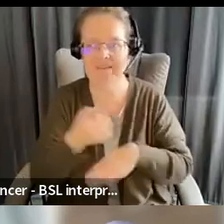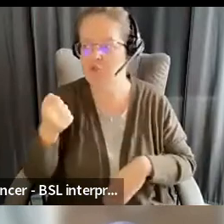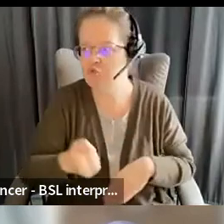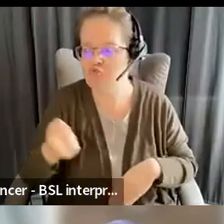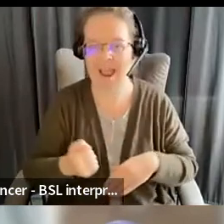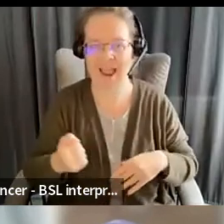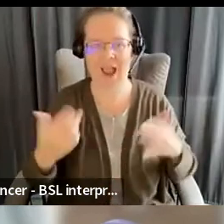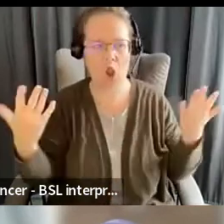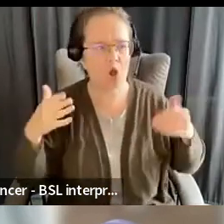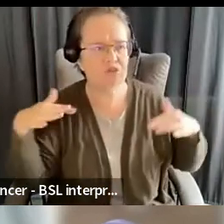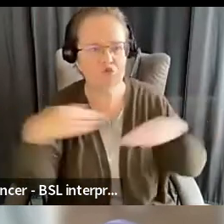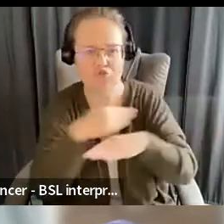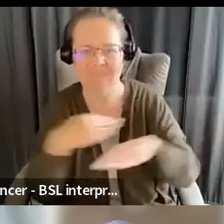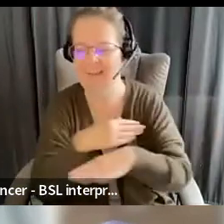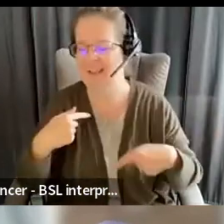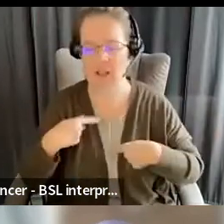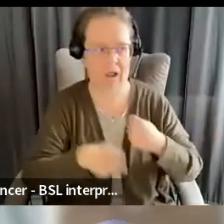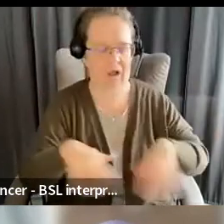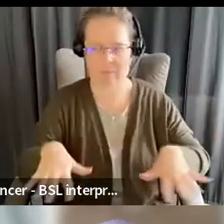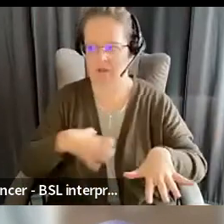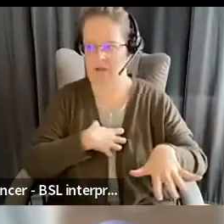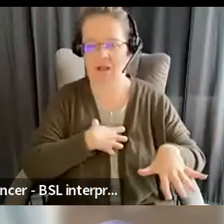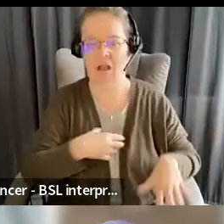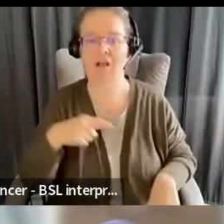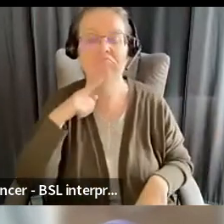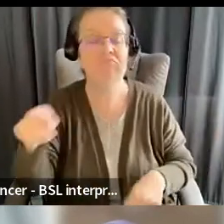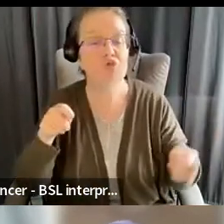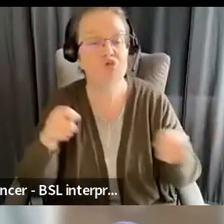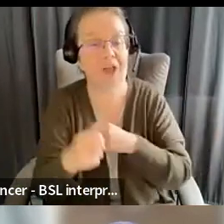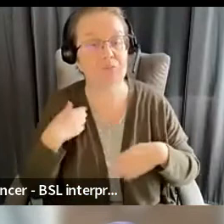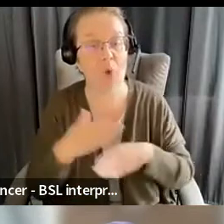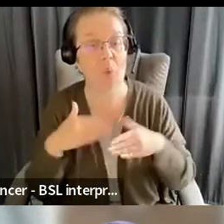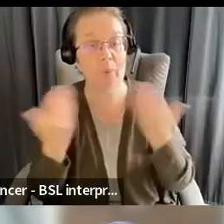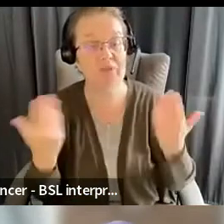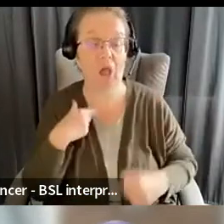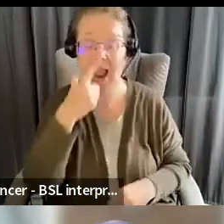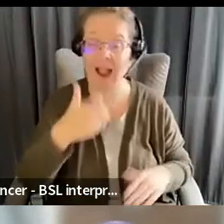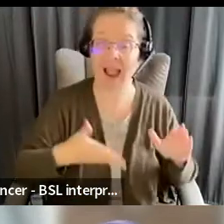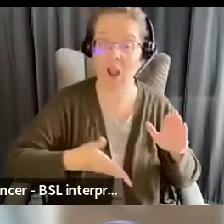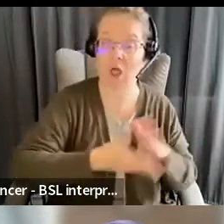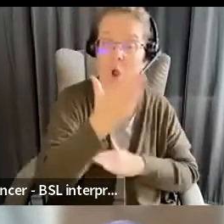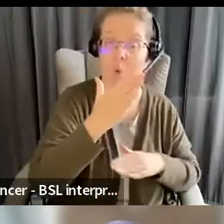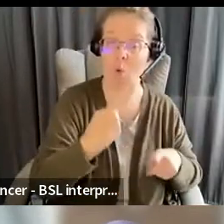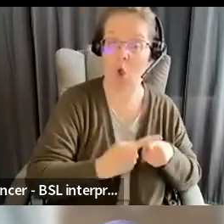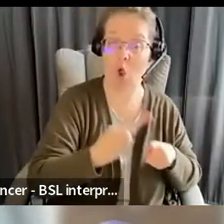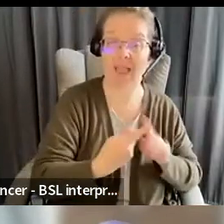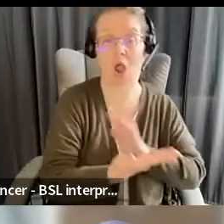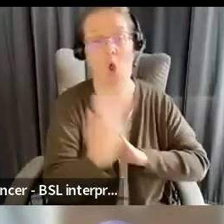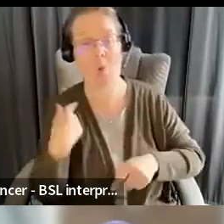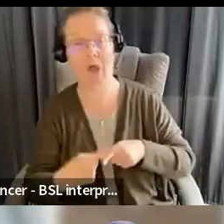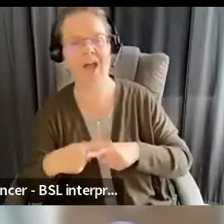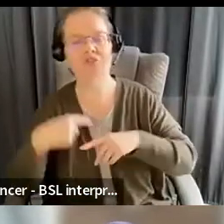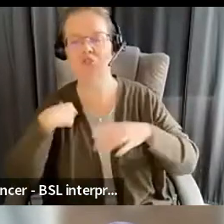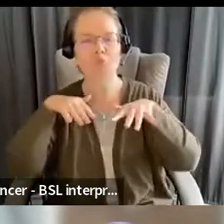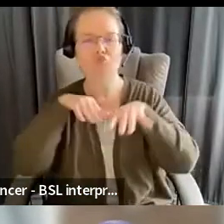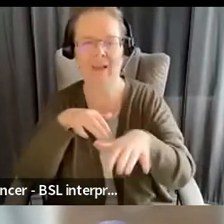a lot of traffic. So he's made the adjustment for me to my work day, so I can go in earlier and I can finish earlier so that I don't hit that traffic.